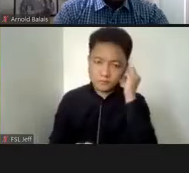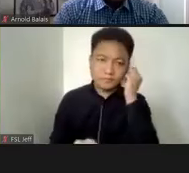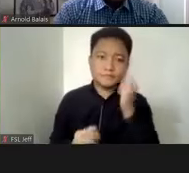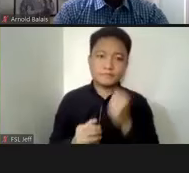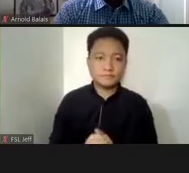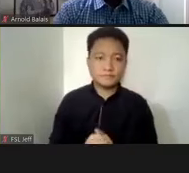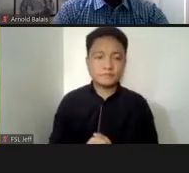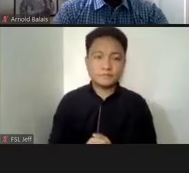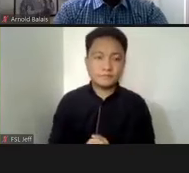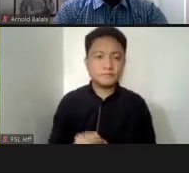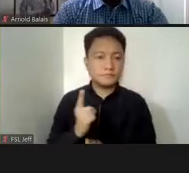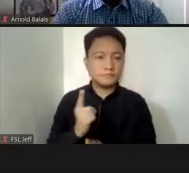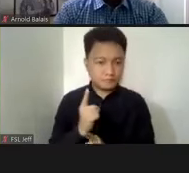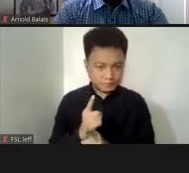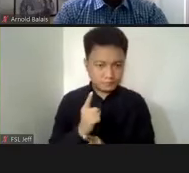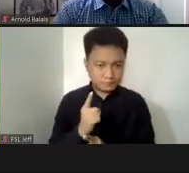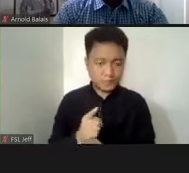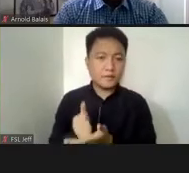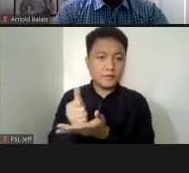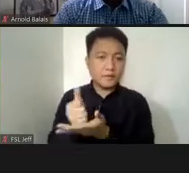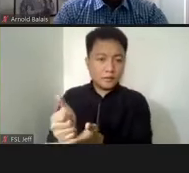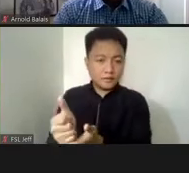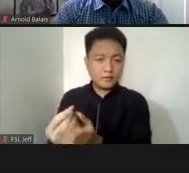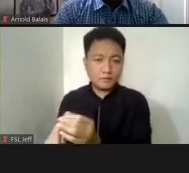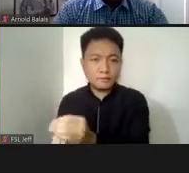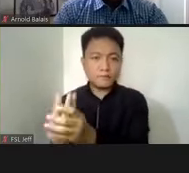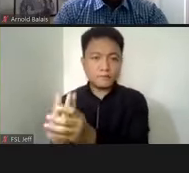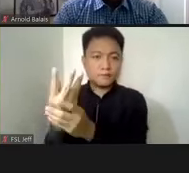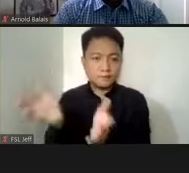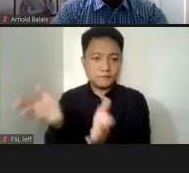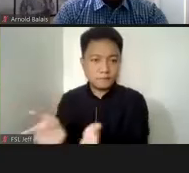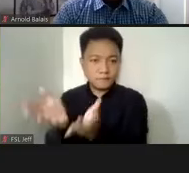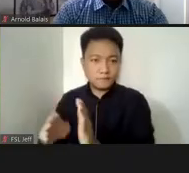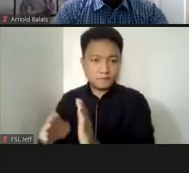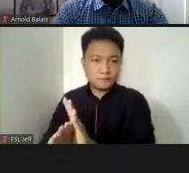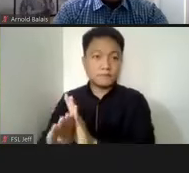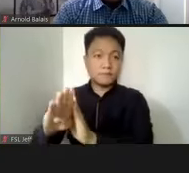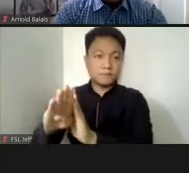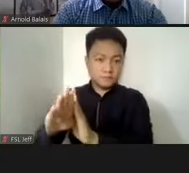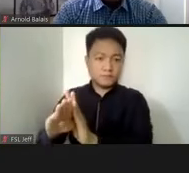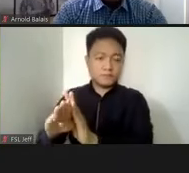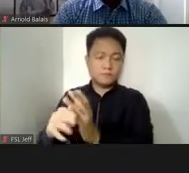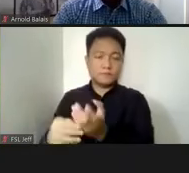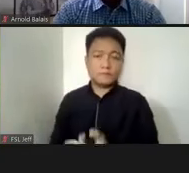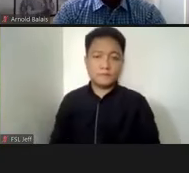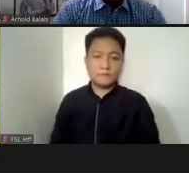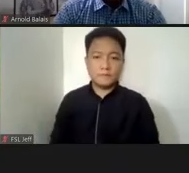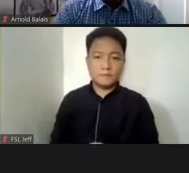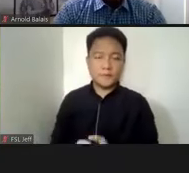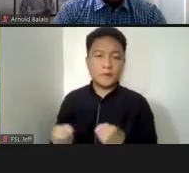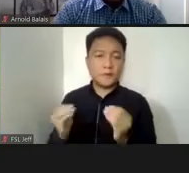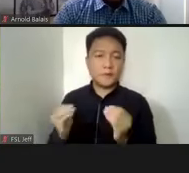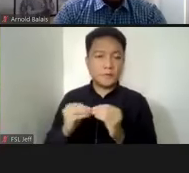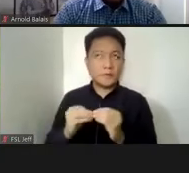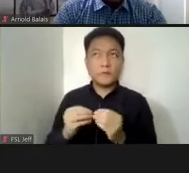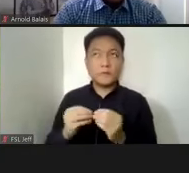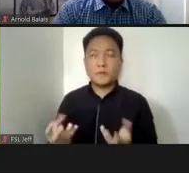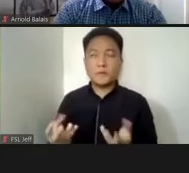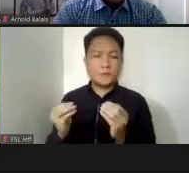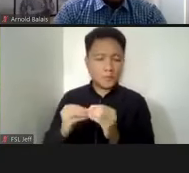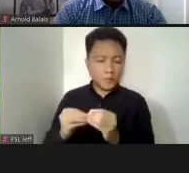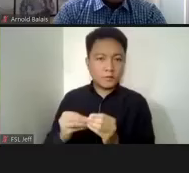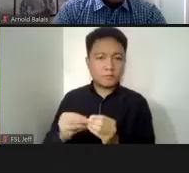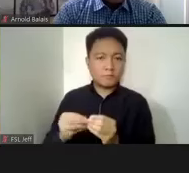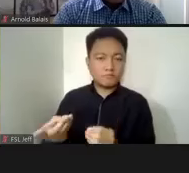electrification para mas lumaki ka pa, mas maging ganap ka pa. So okay. I think those are really memorable situations or